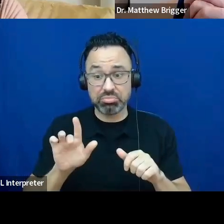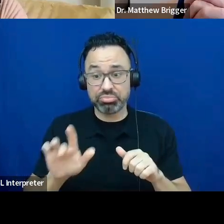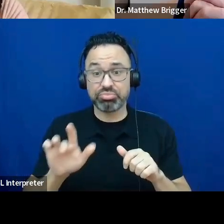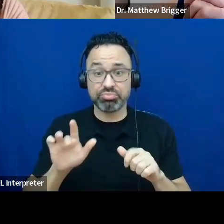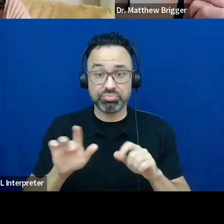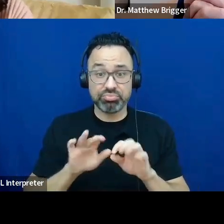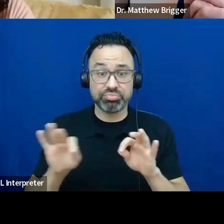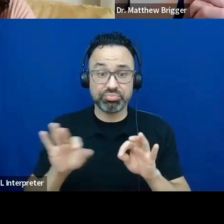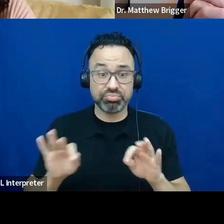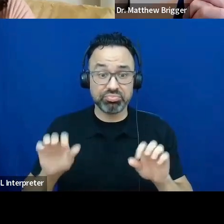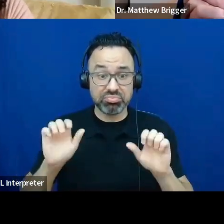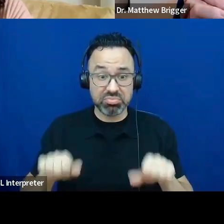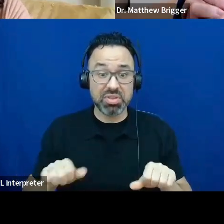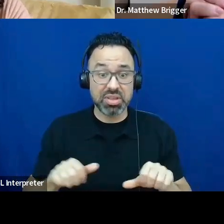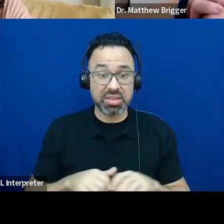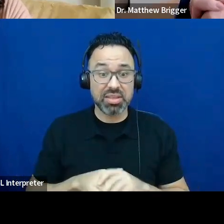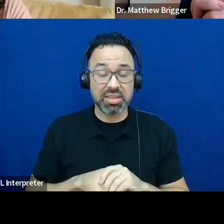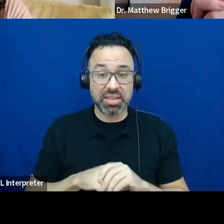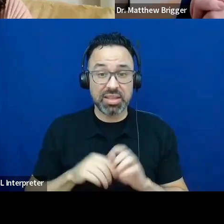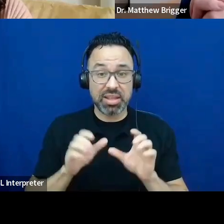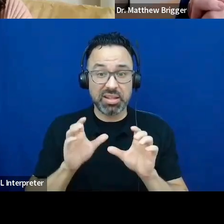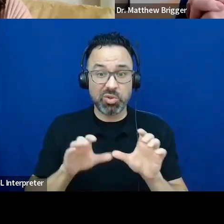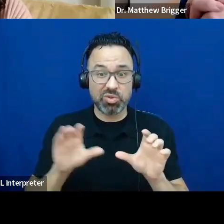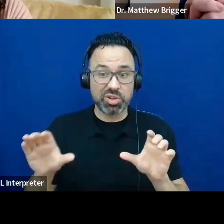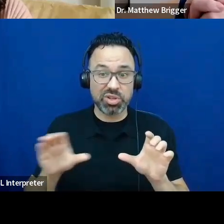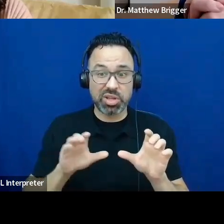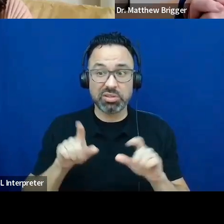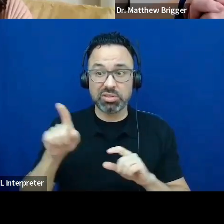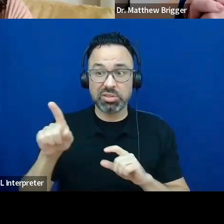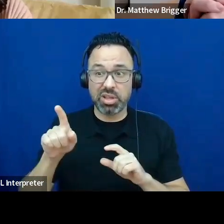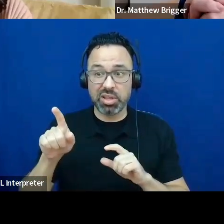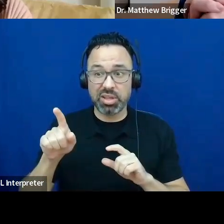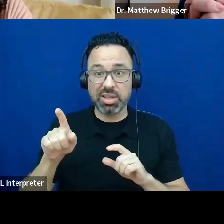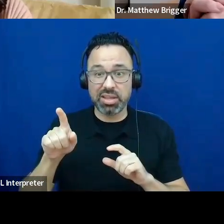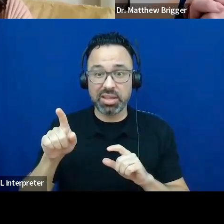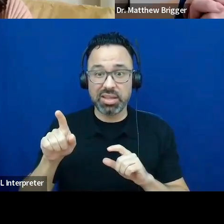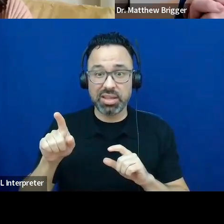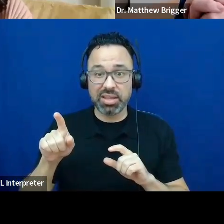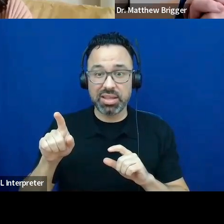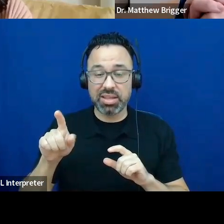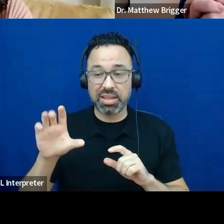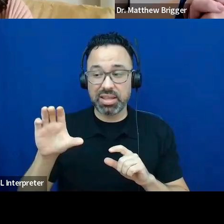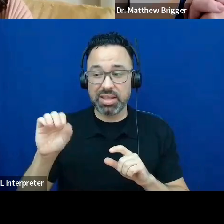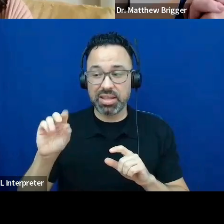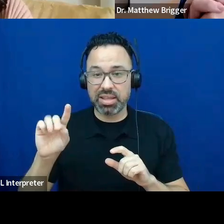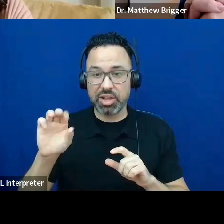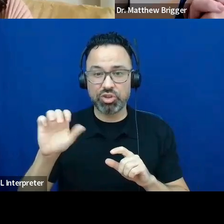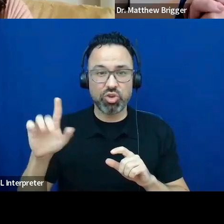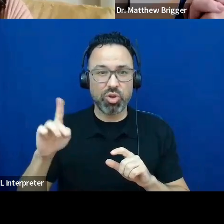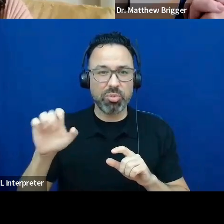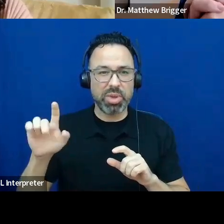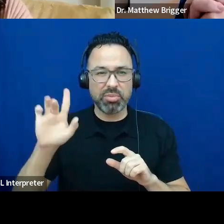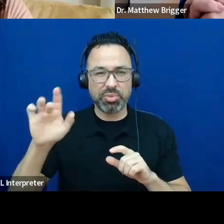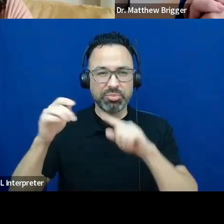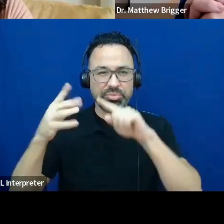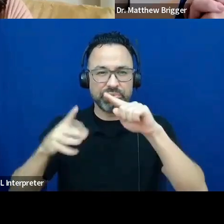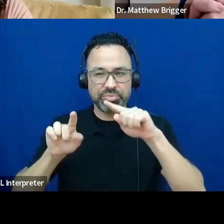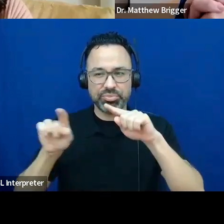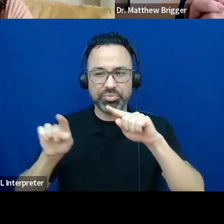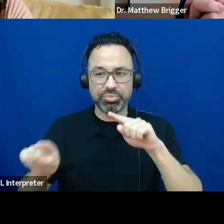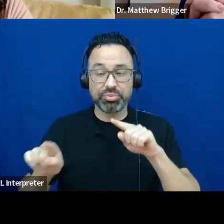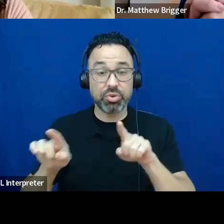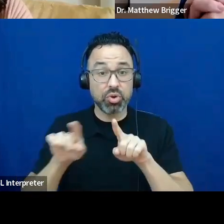you are able to do so in the control panel under your screen. We're also going to be